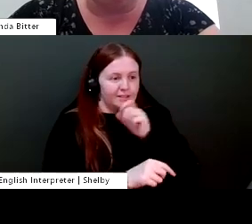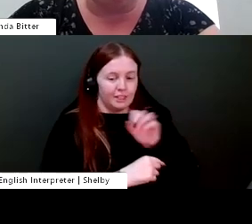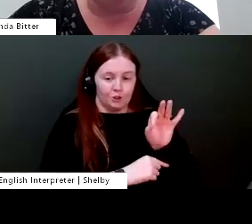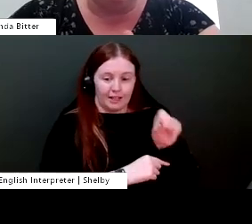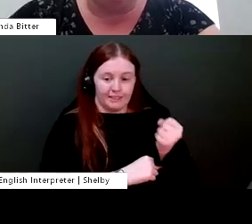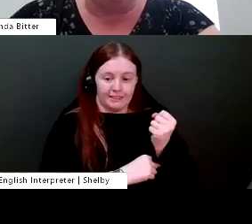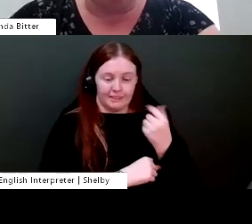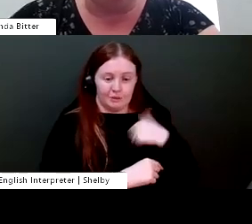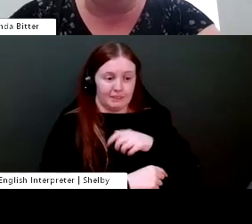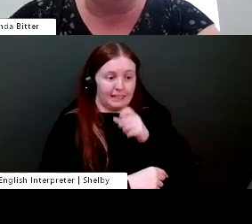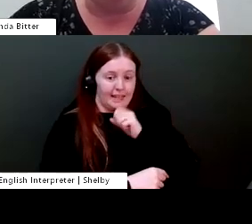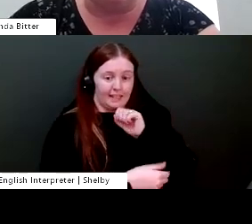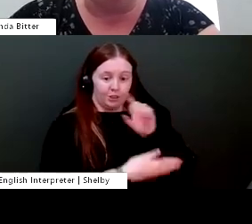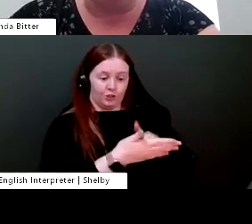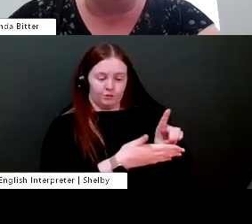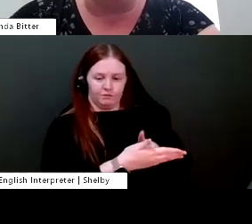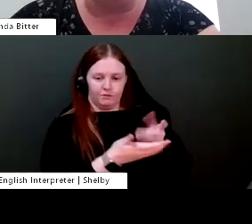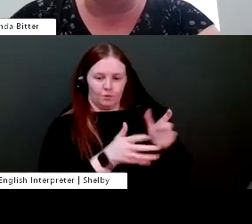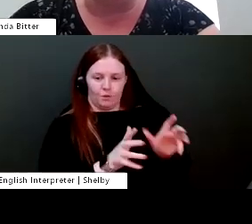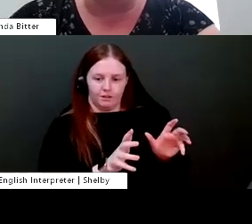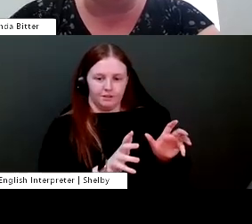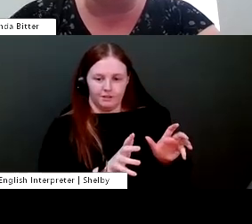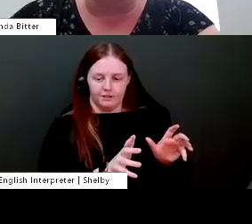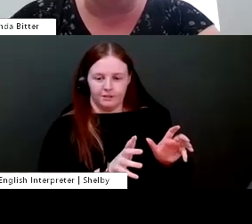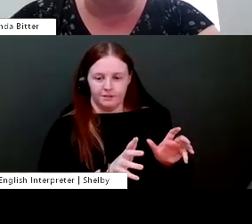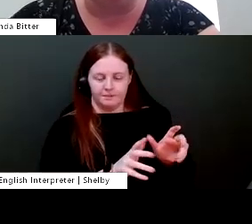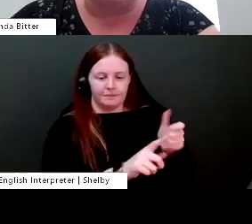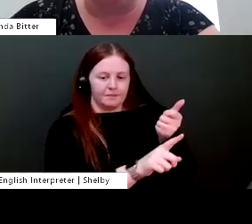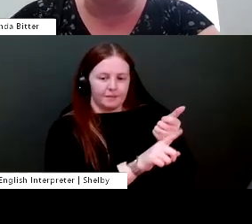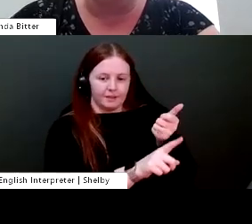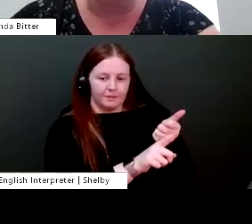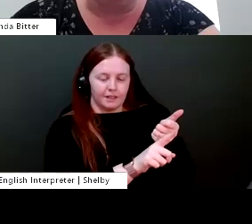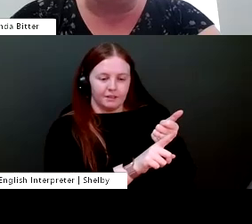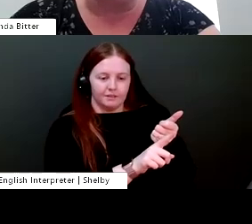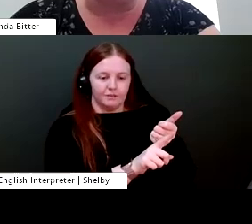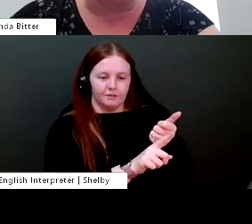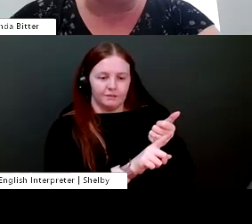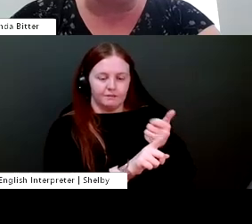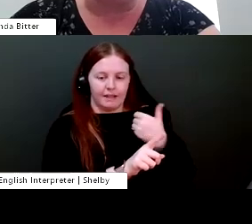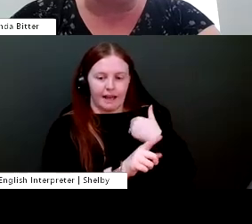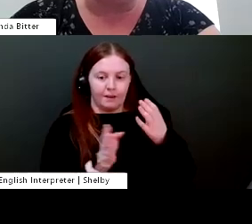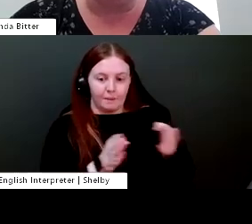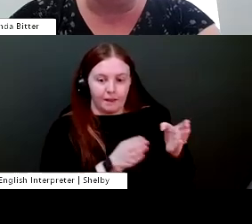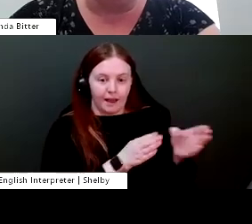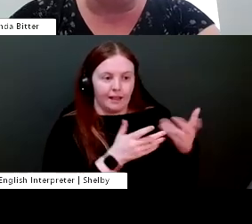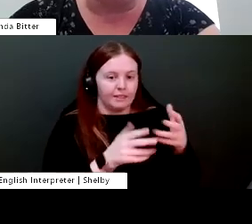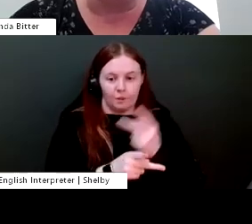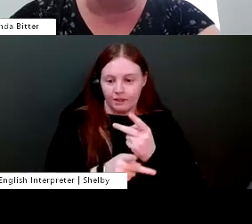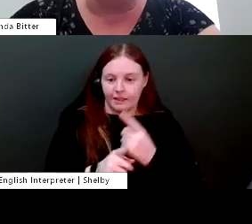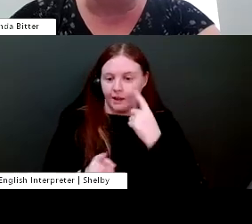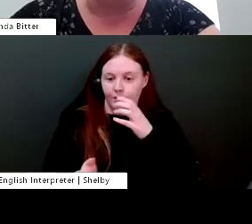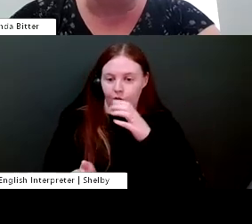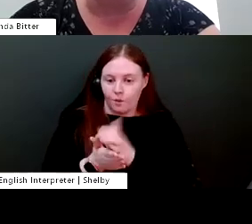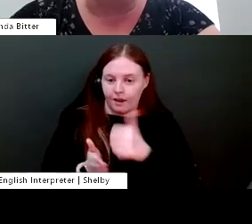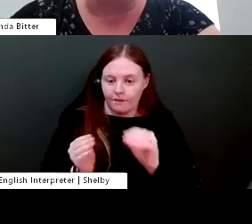you know, he had come up with this idea to get himself out of having to care for her. So there was